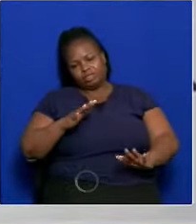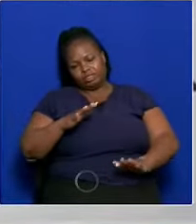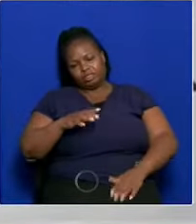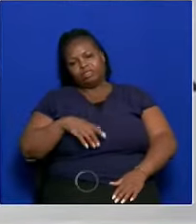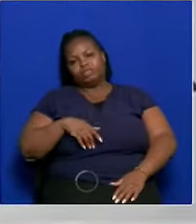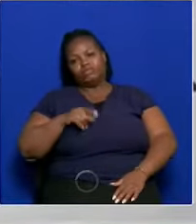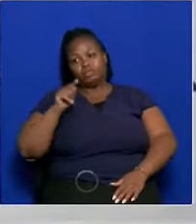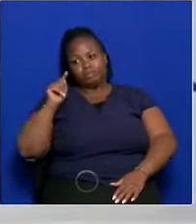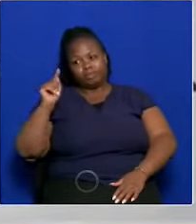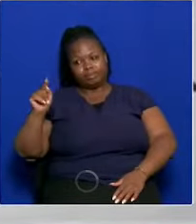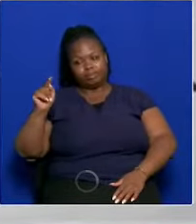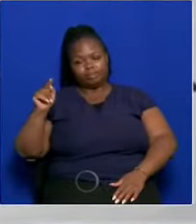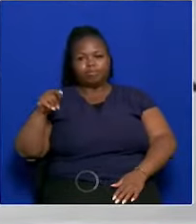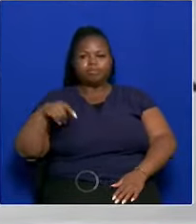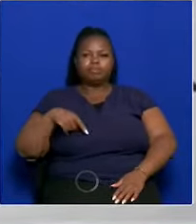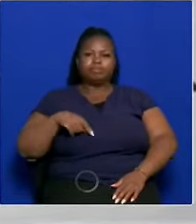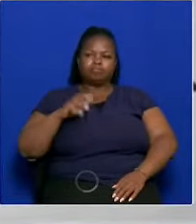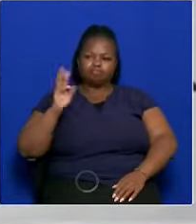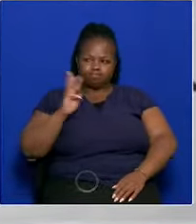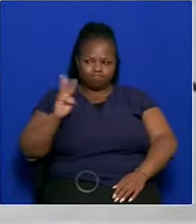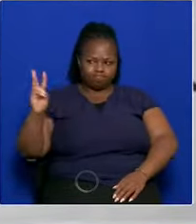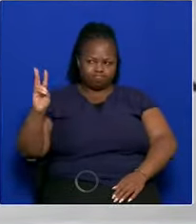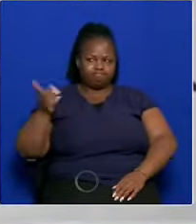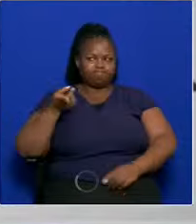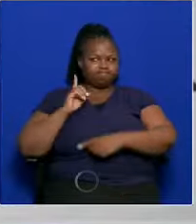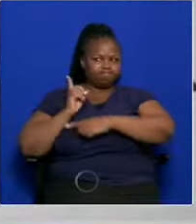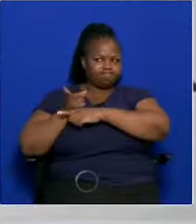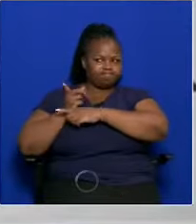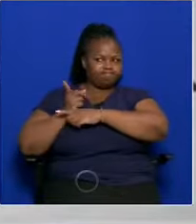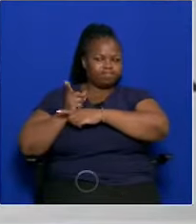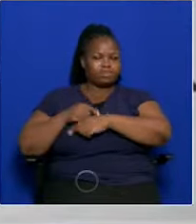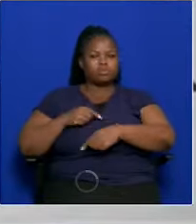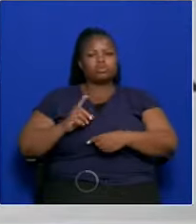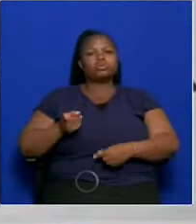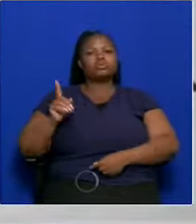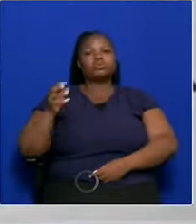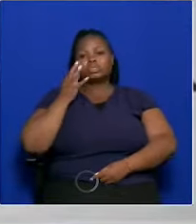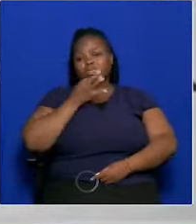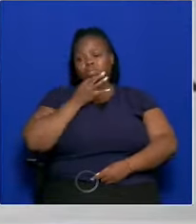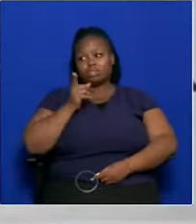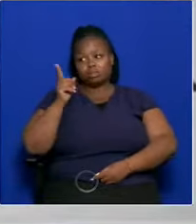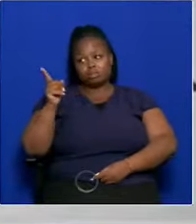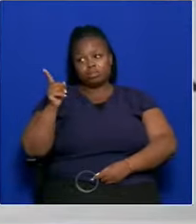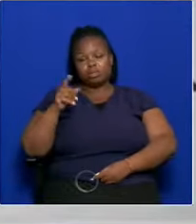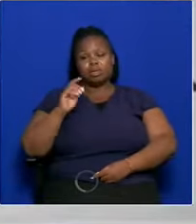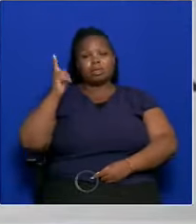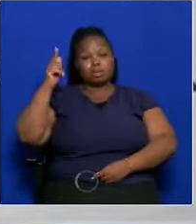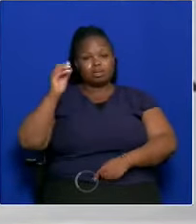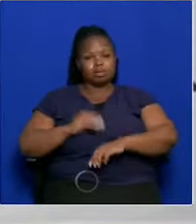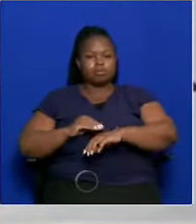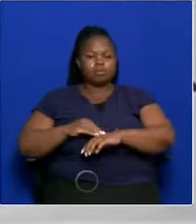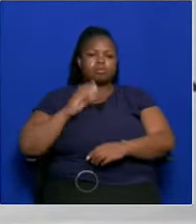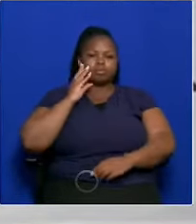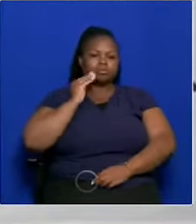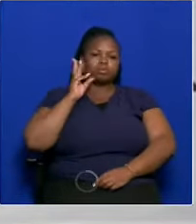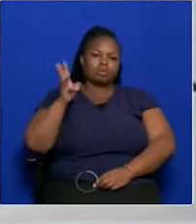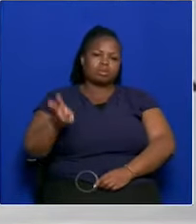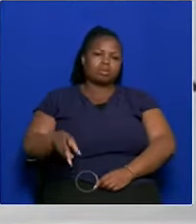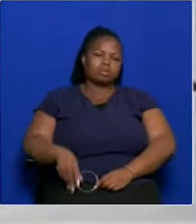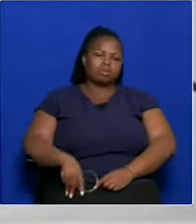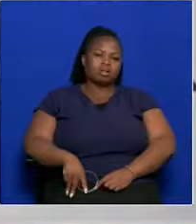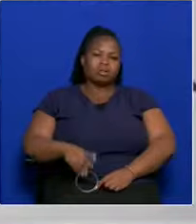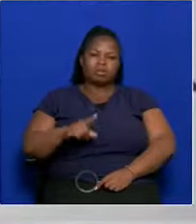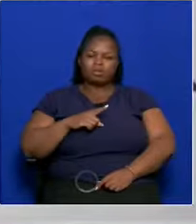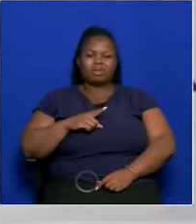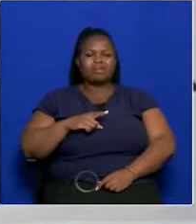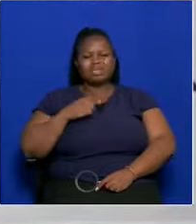did reprimand to say, you get these things, sometimes they will put you into problem because you are not supposed to. And I